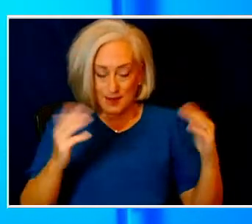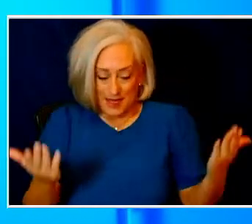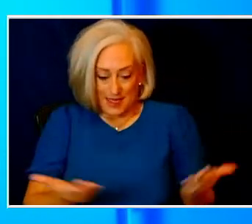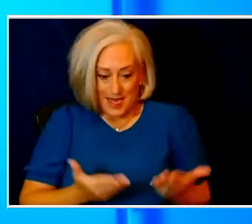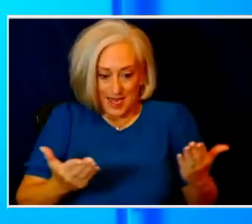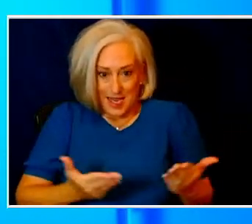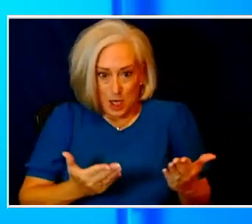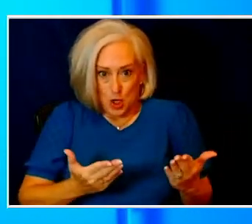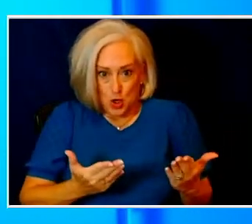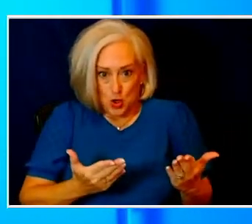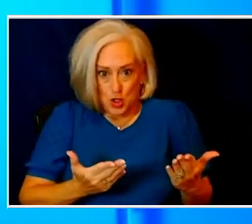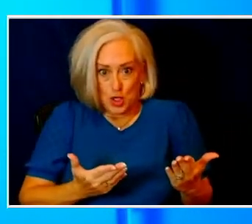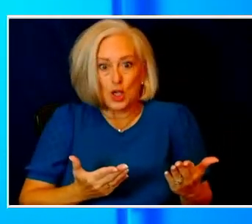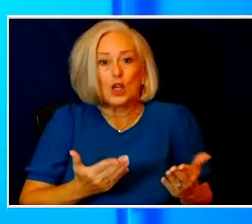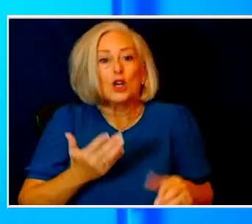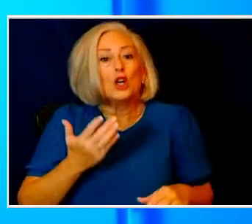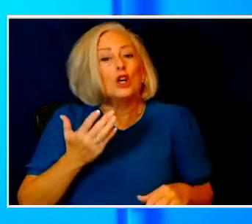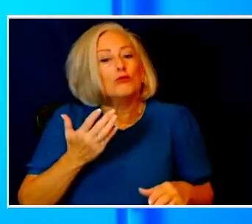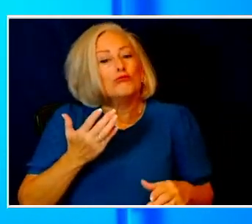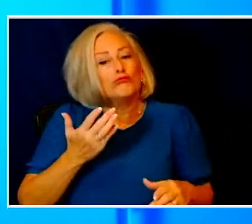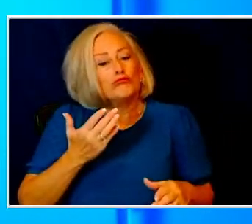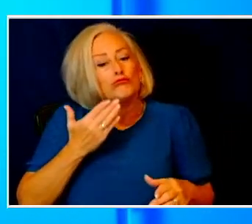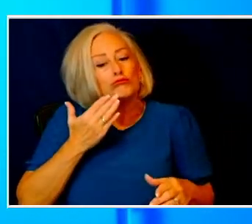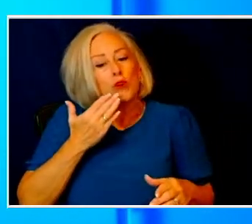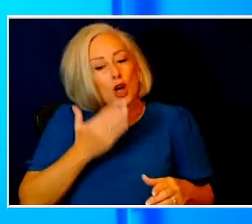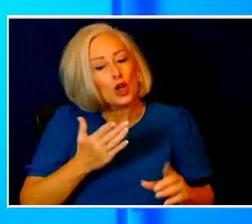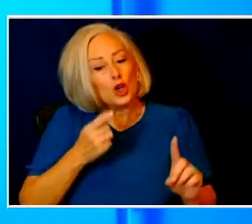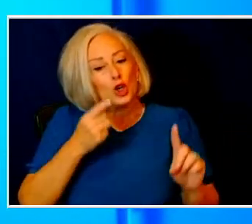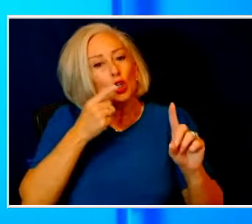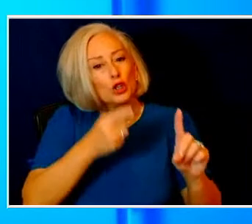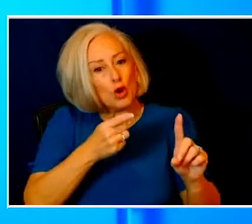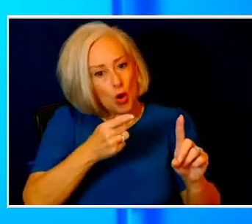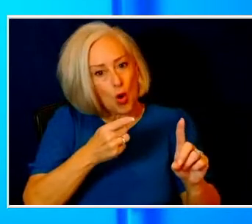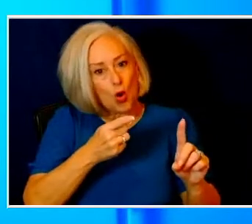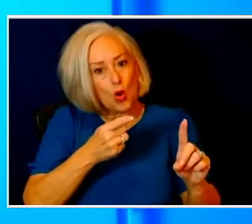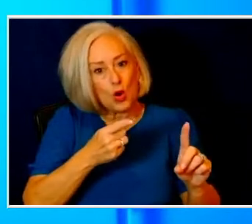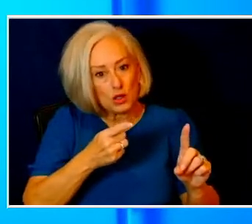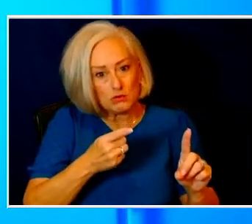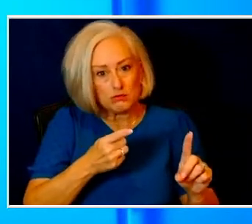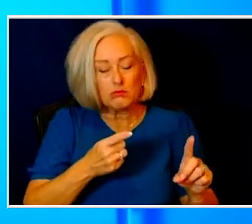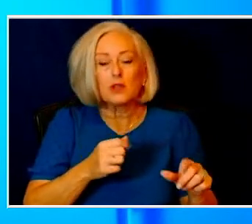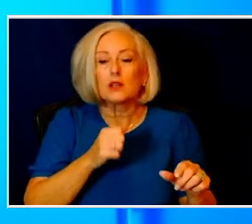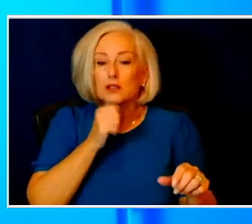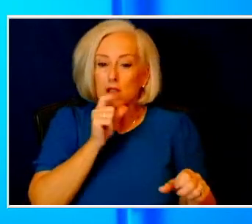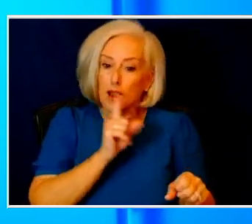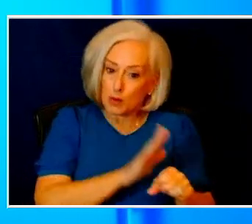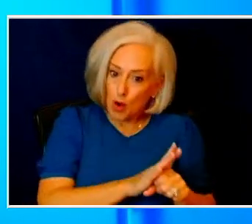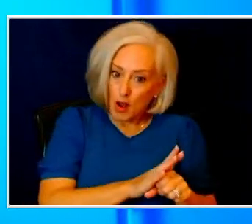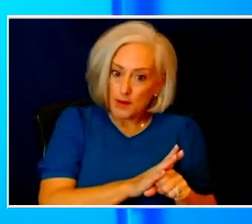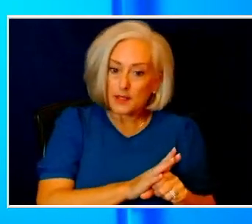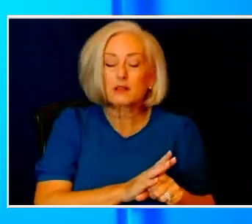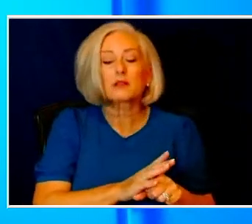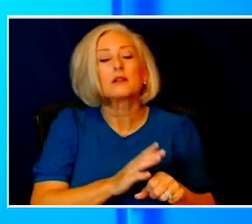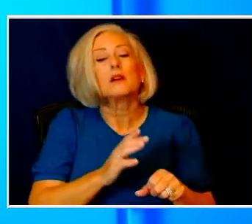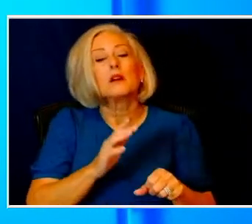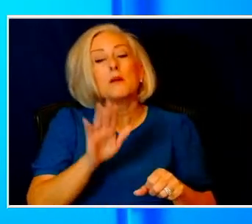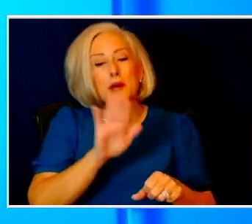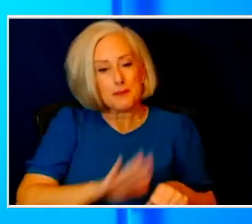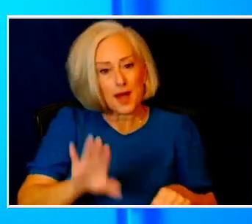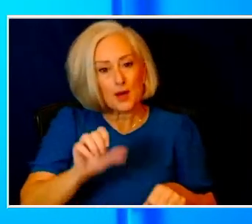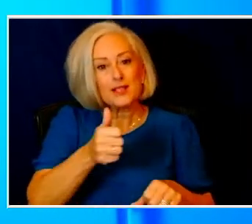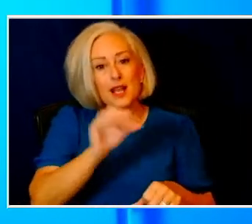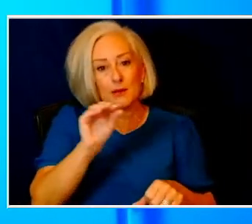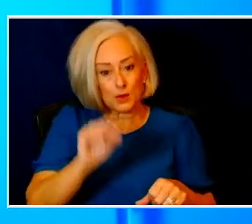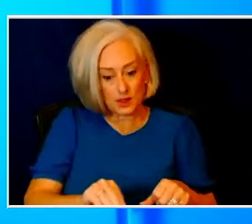not a guarantee, but a reasonable goal is about 10% of your body weight. Some people will lose more, and some people will lose less. But